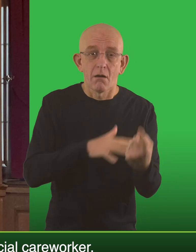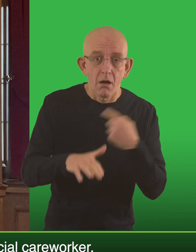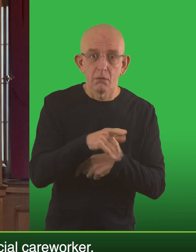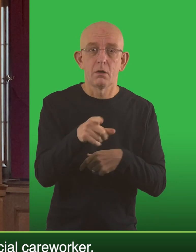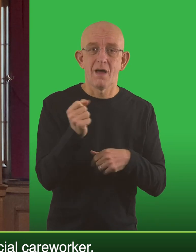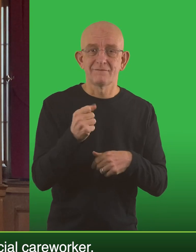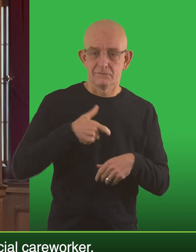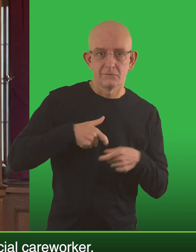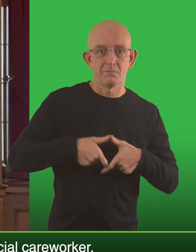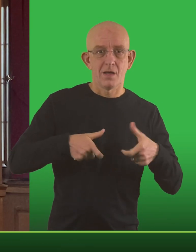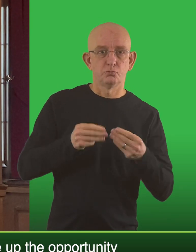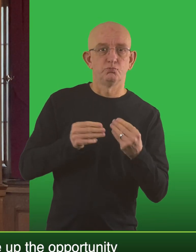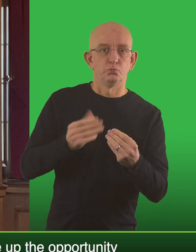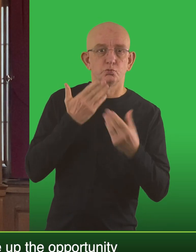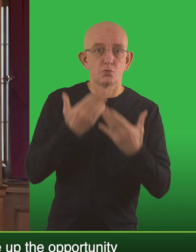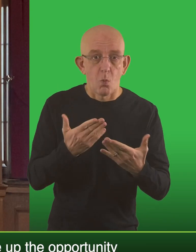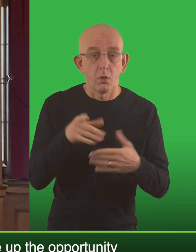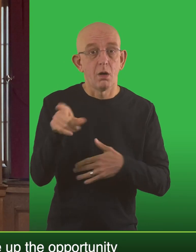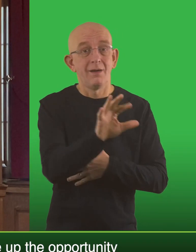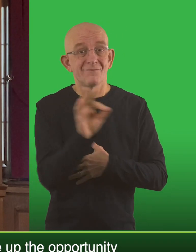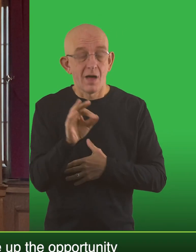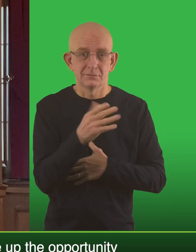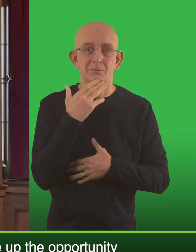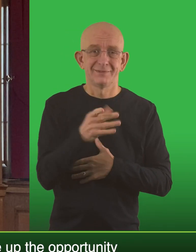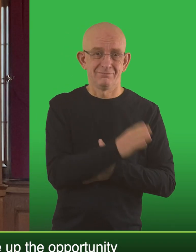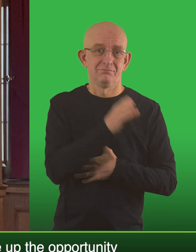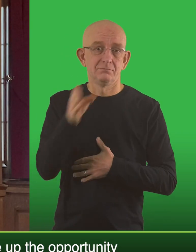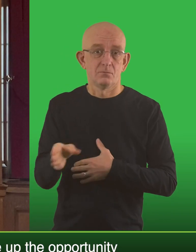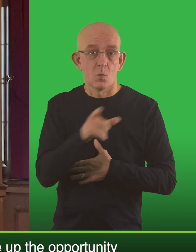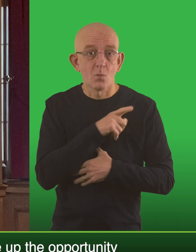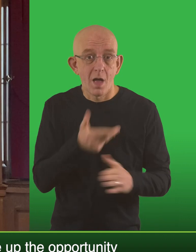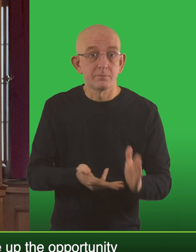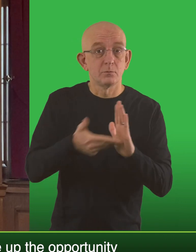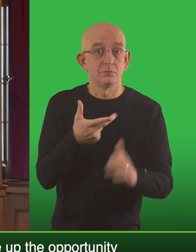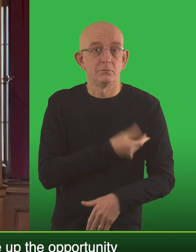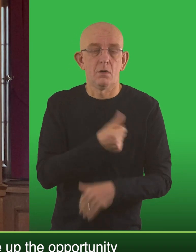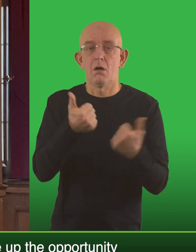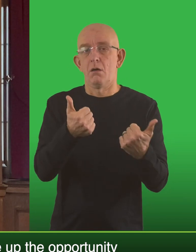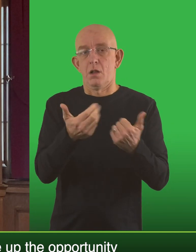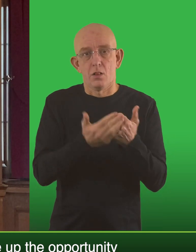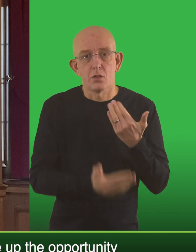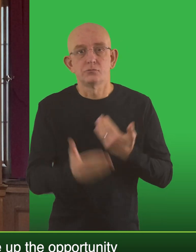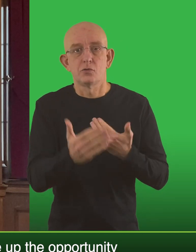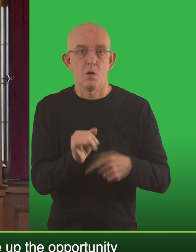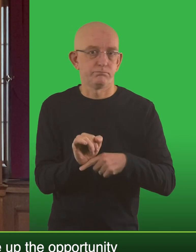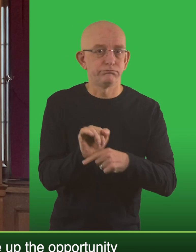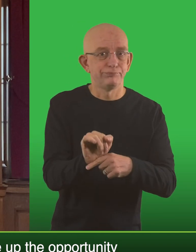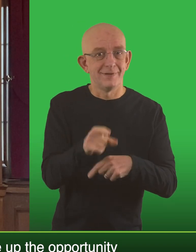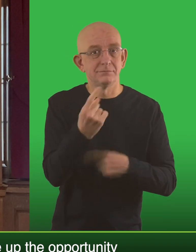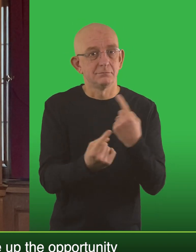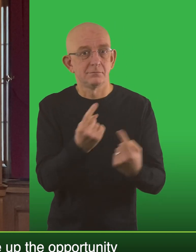staff badge, for instance. If you're invited, please do take up the opportunity, because booster vaccines help give you longer